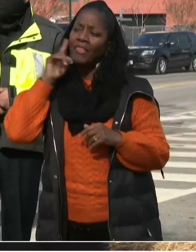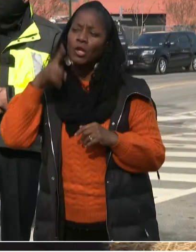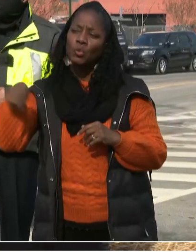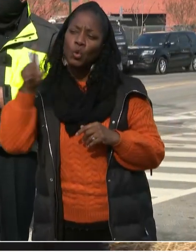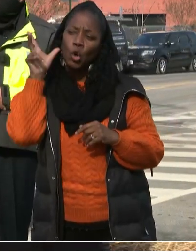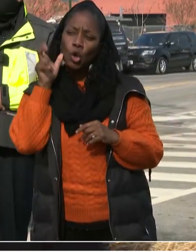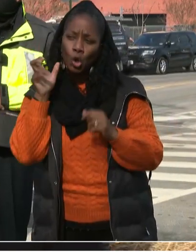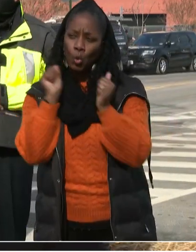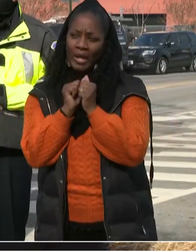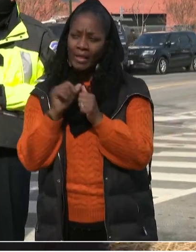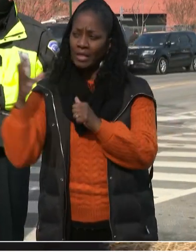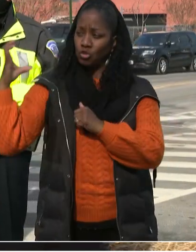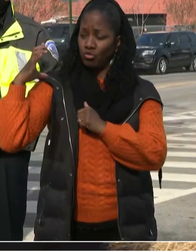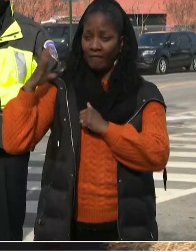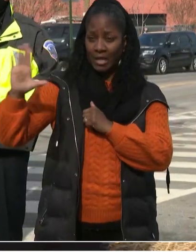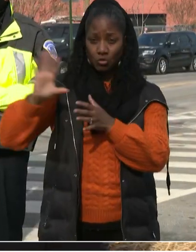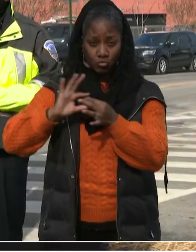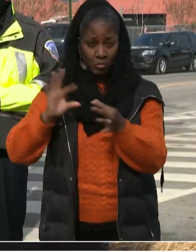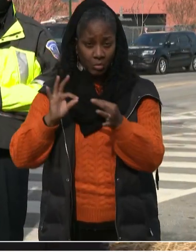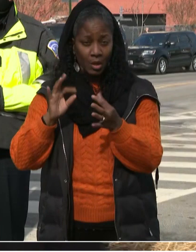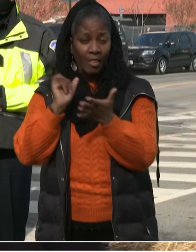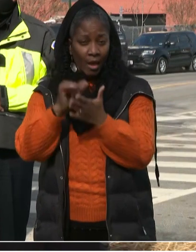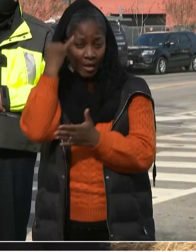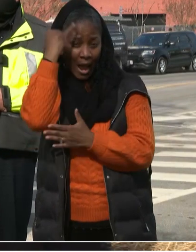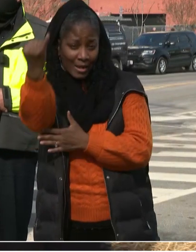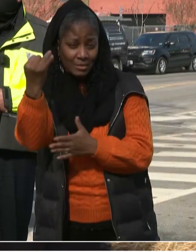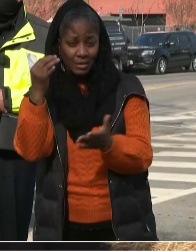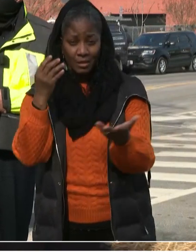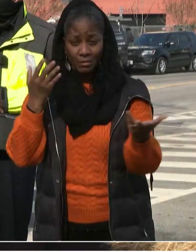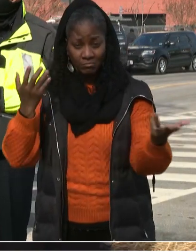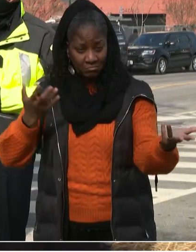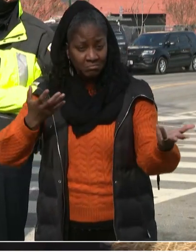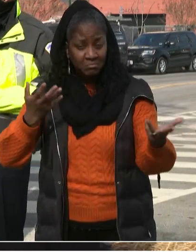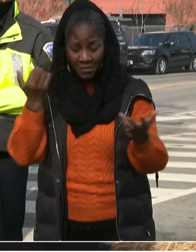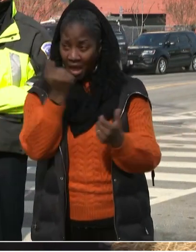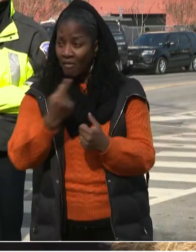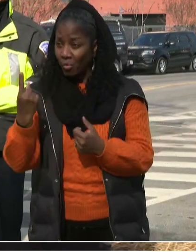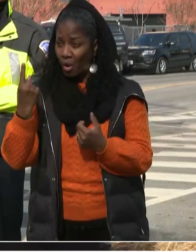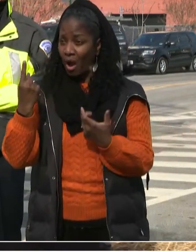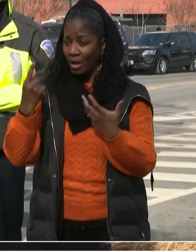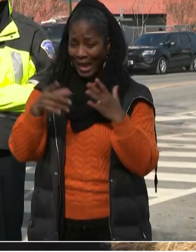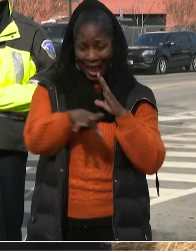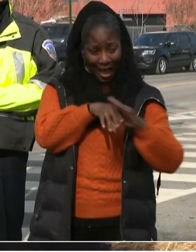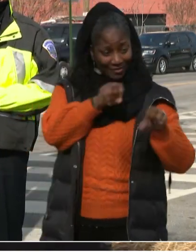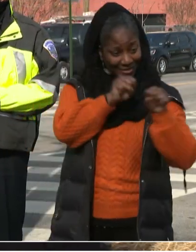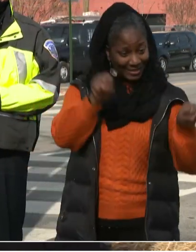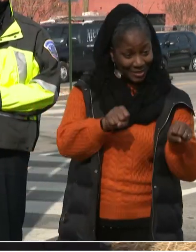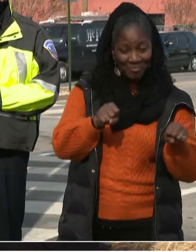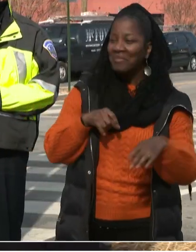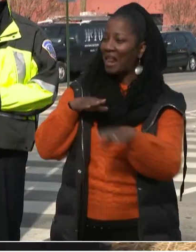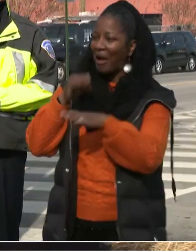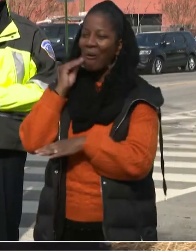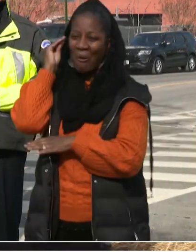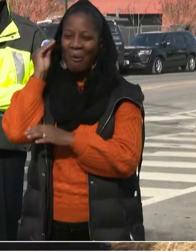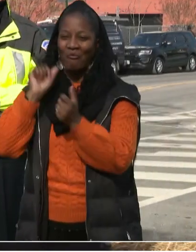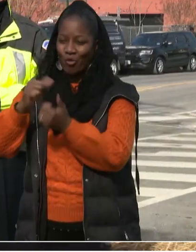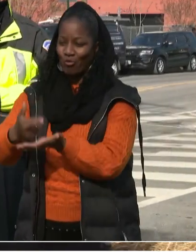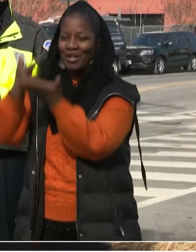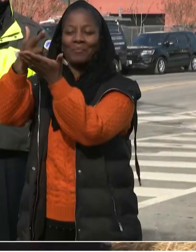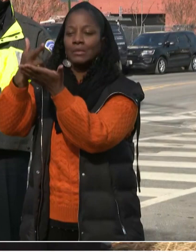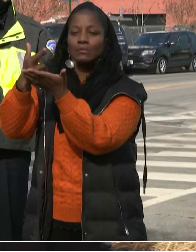is the idea that everybody should be out of the system and at home to